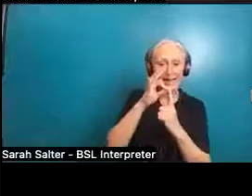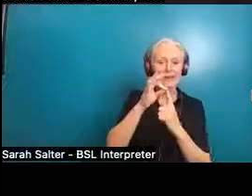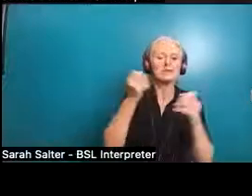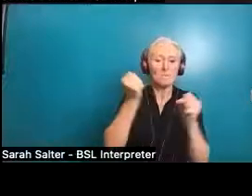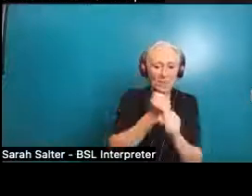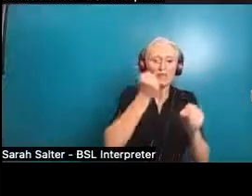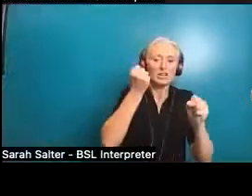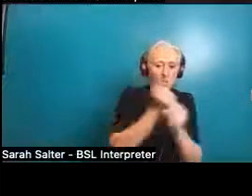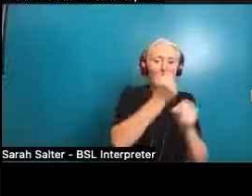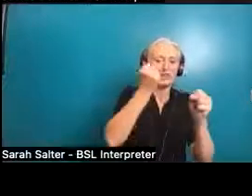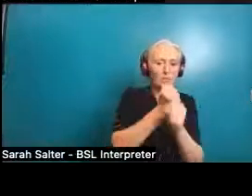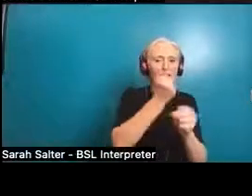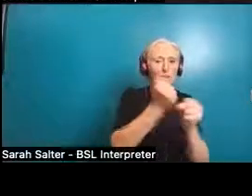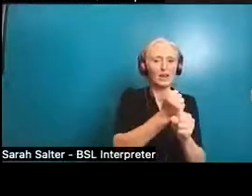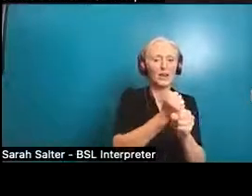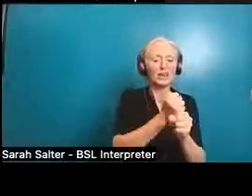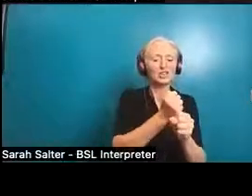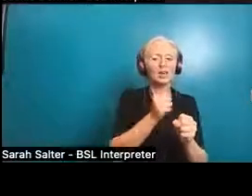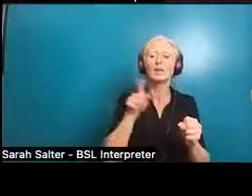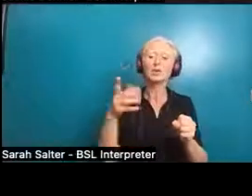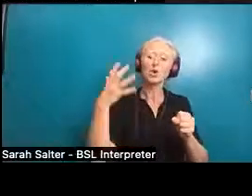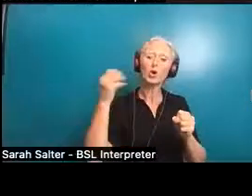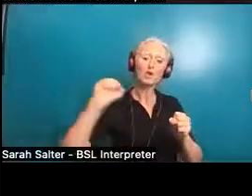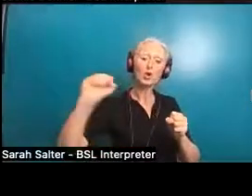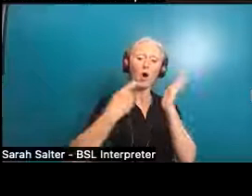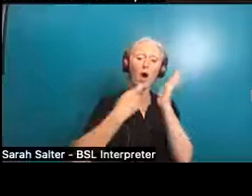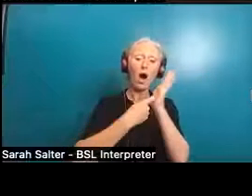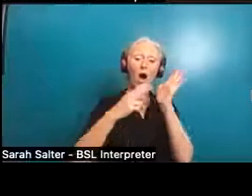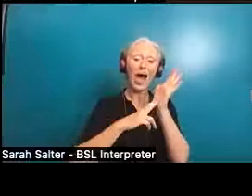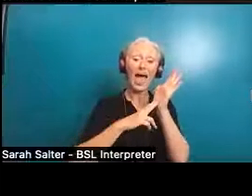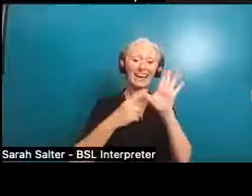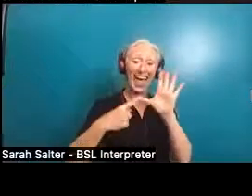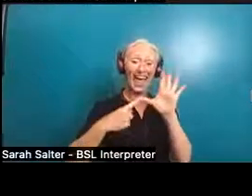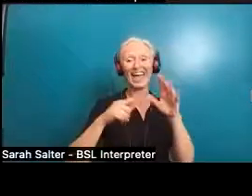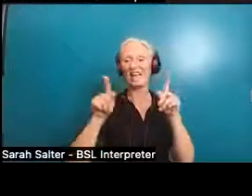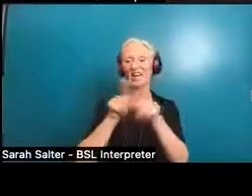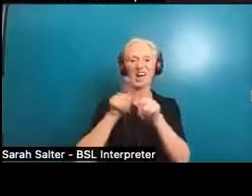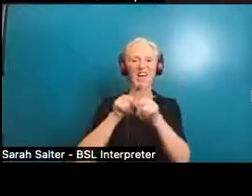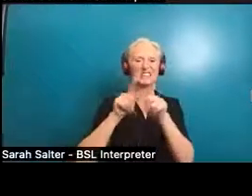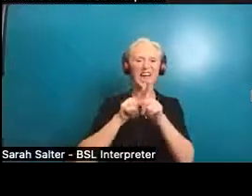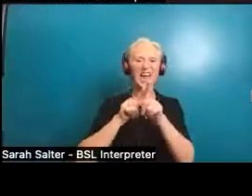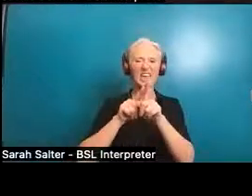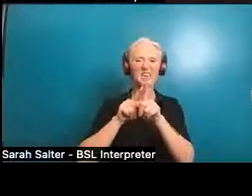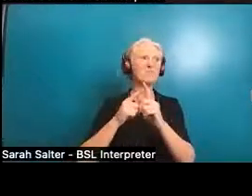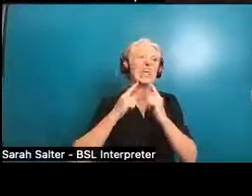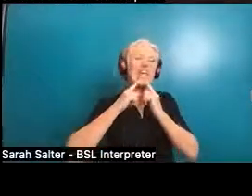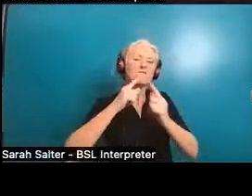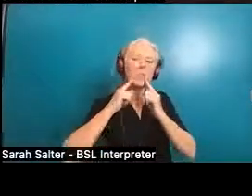your RNA. Your RNA is your instructions from your DNA. So you've got DNA, which is,